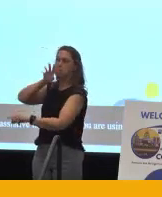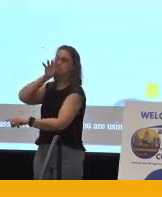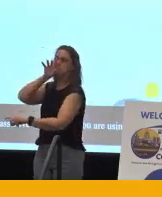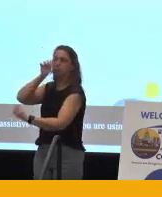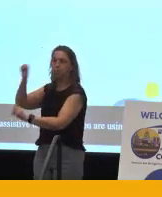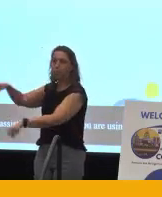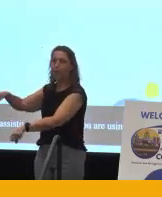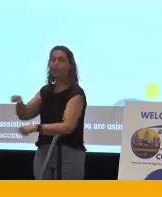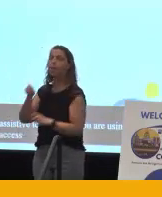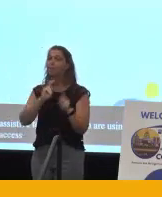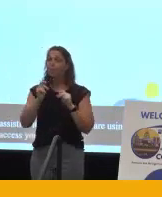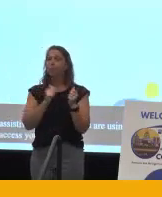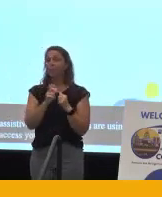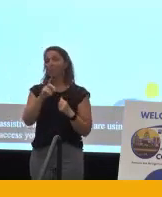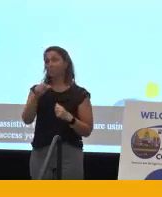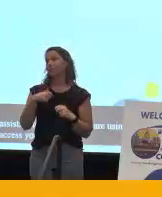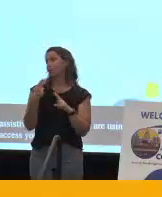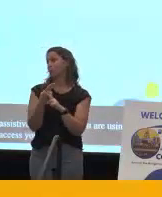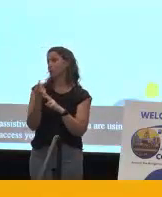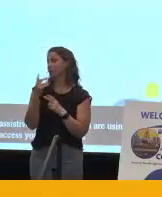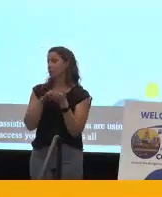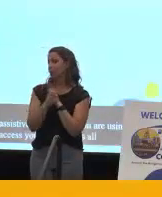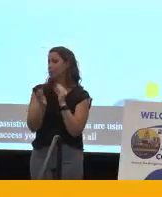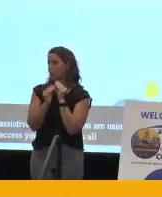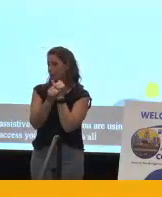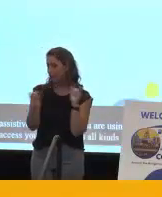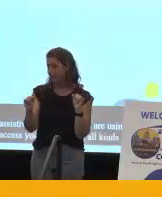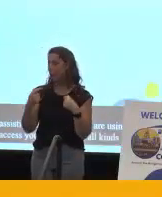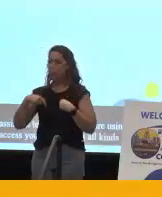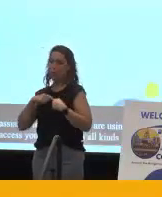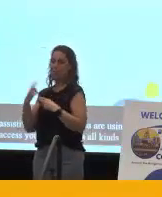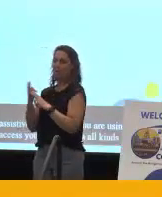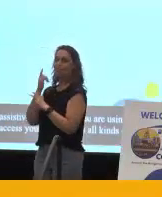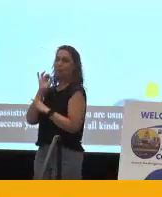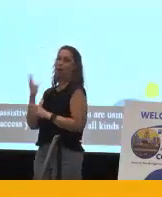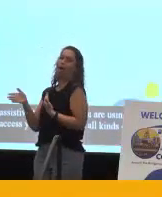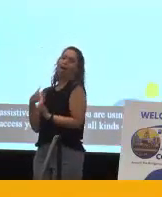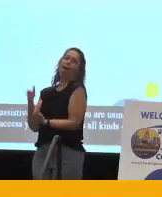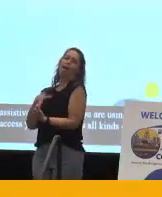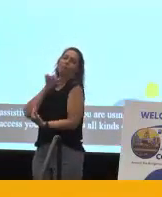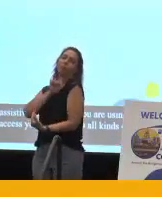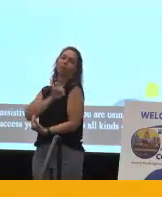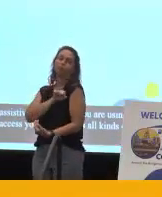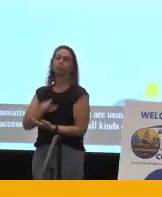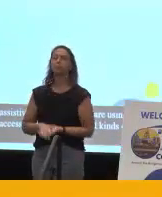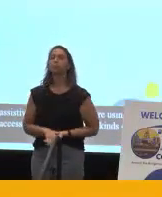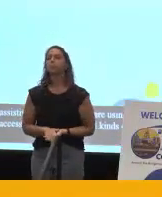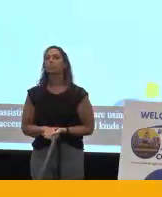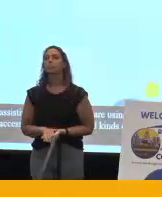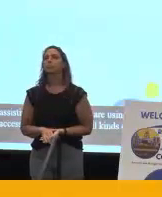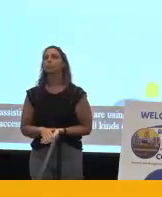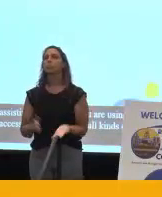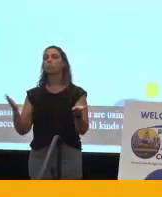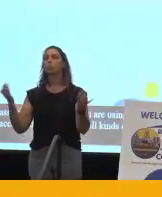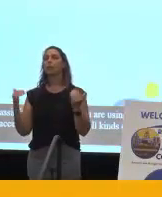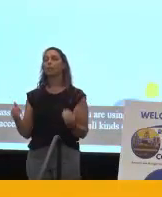that. Individuals with disabilities use it for independence. We use it for convenience. Built-in accessibility